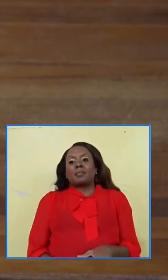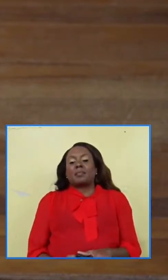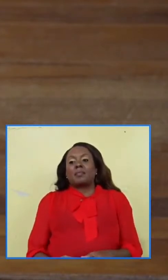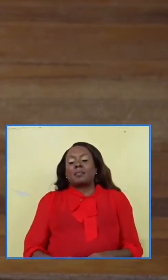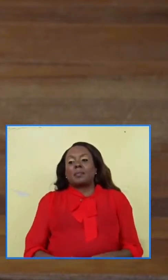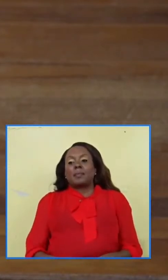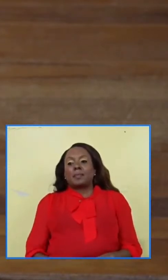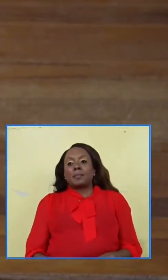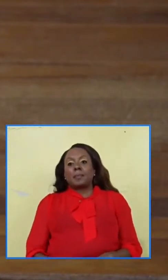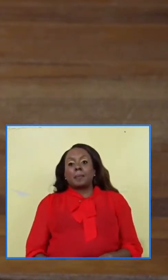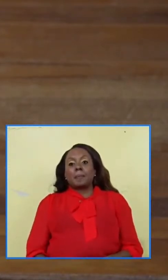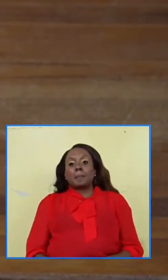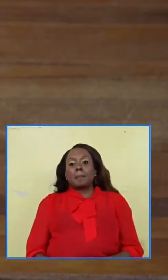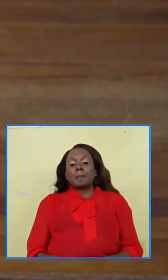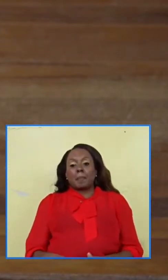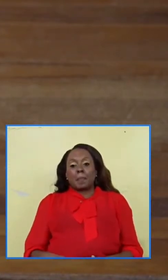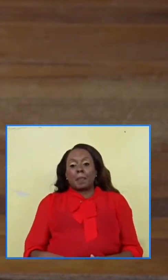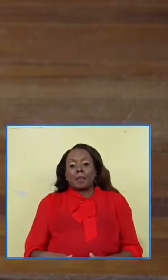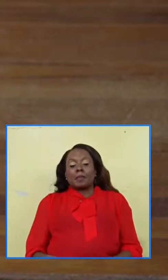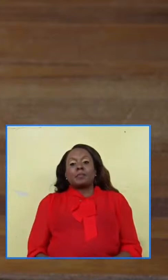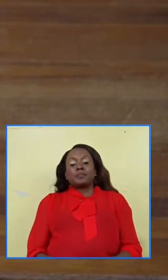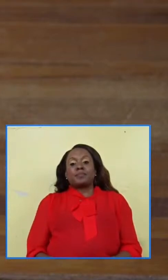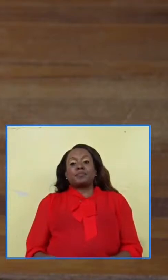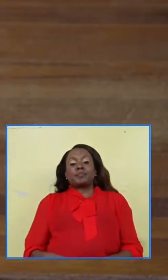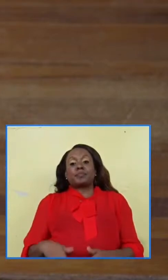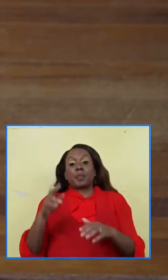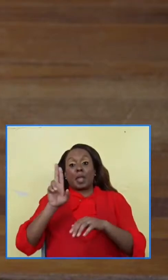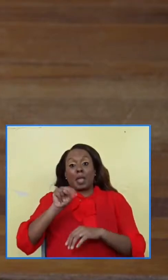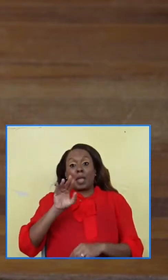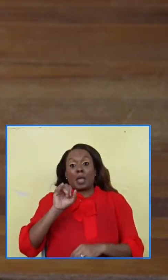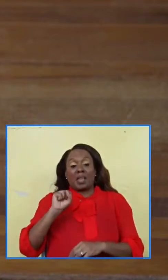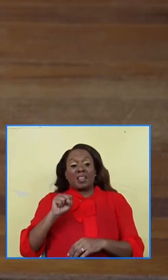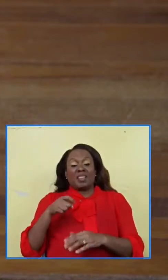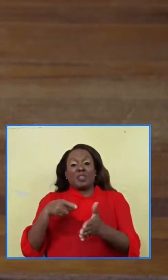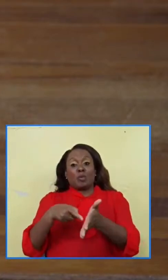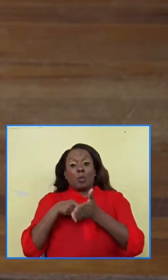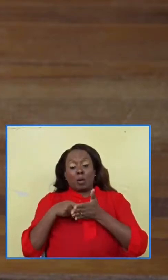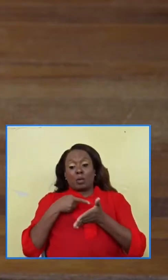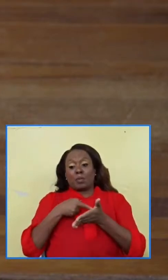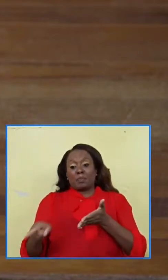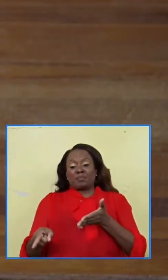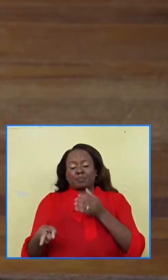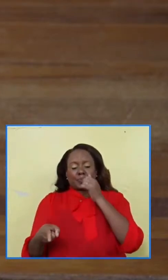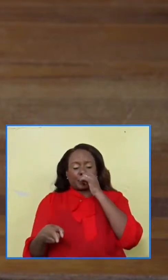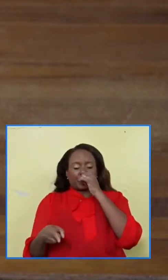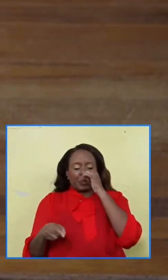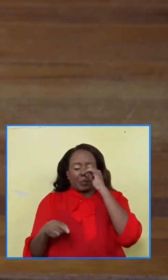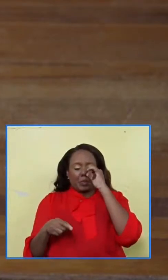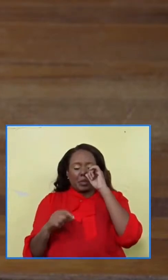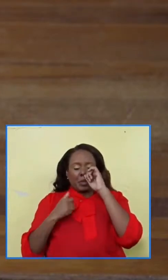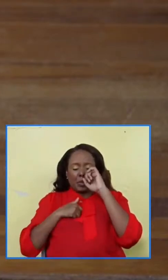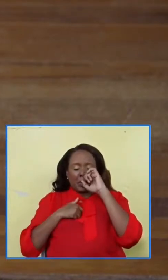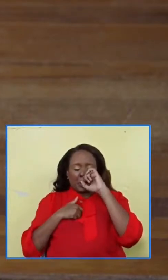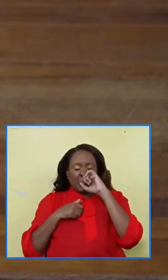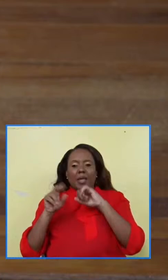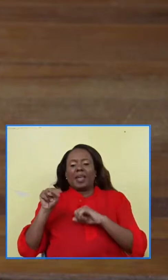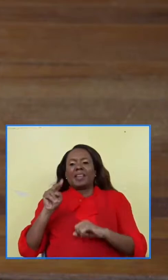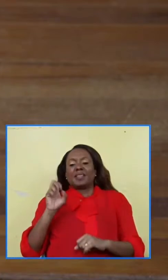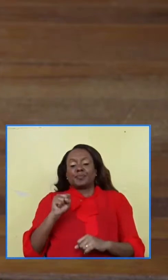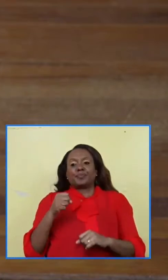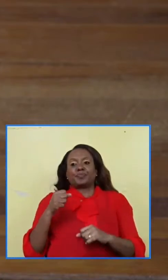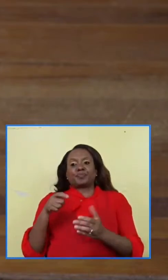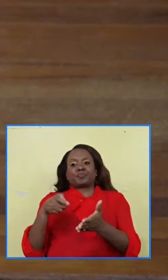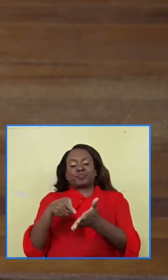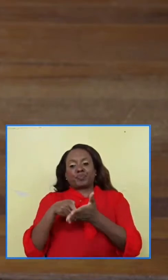NIS is required to prepare financial statements annually for all of their funds